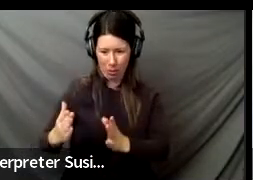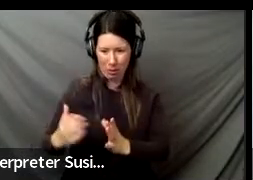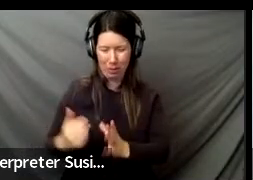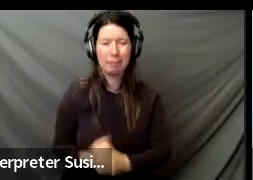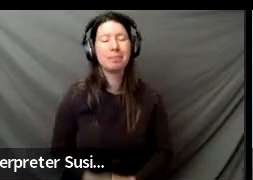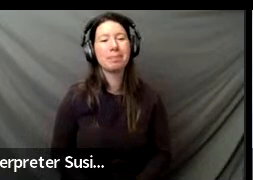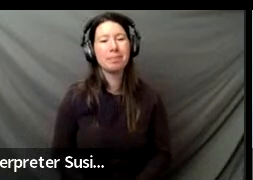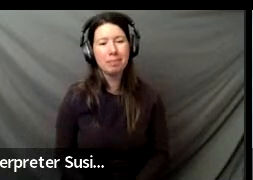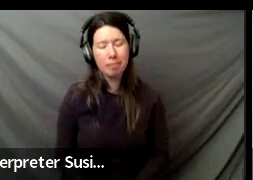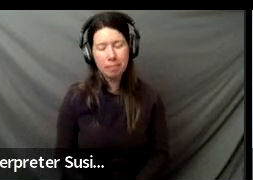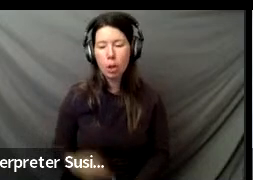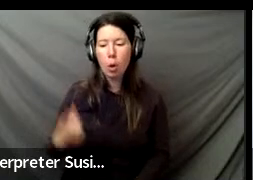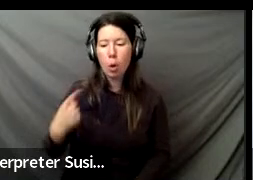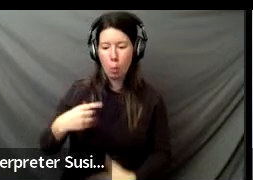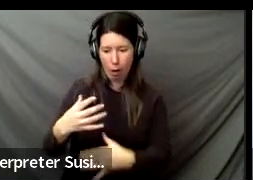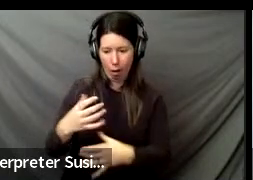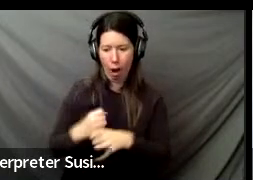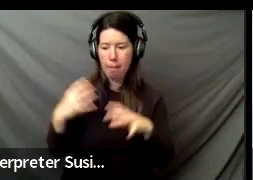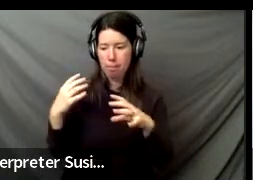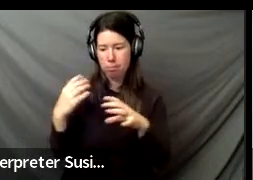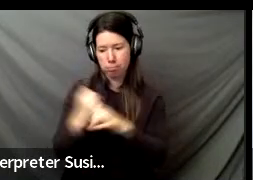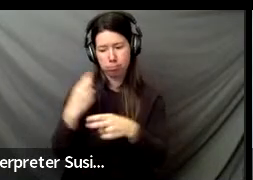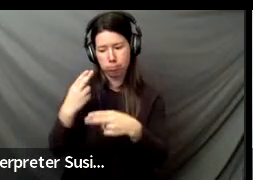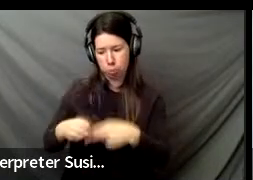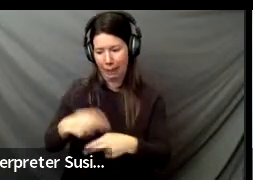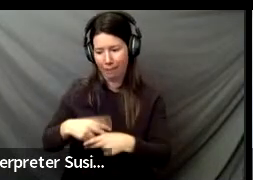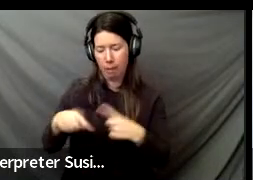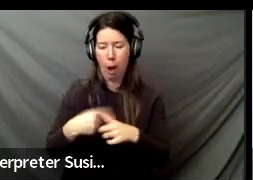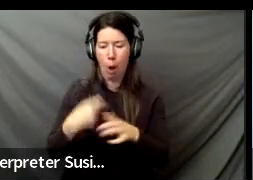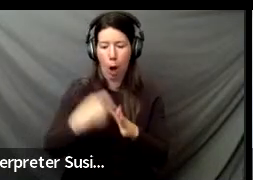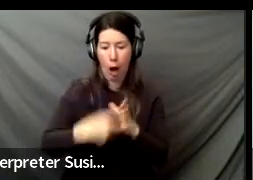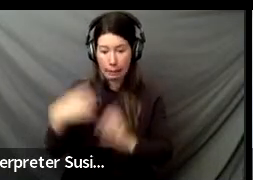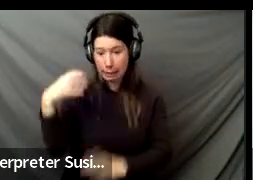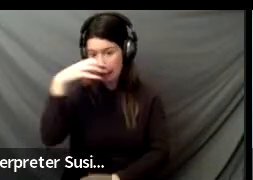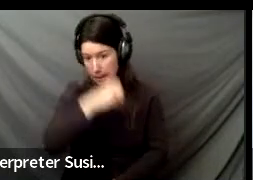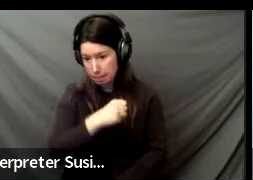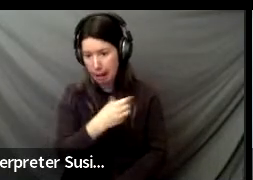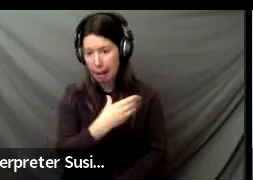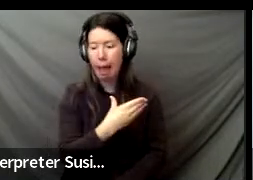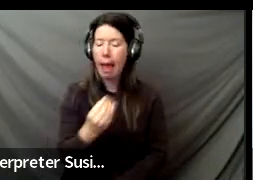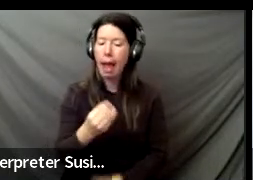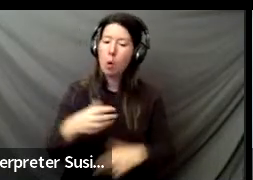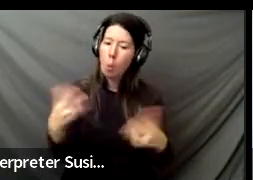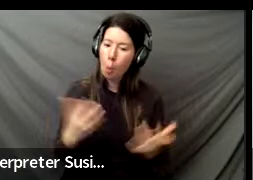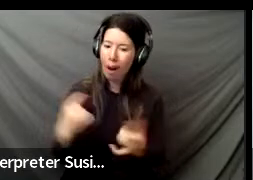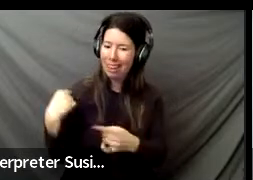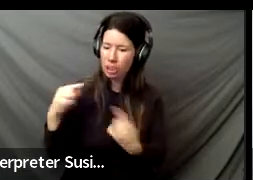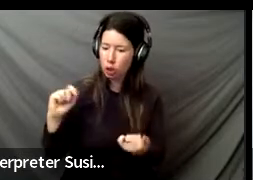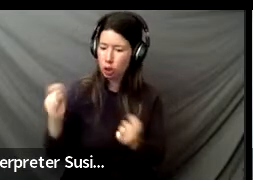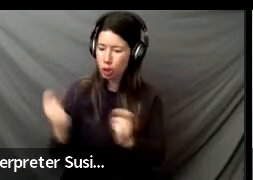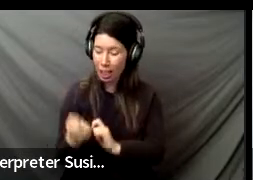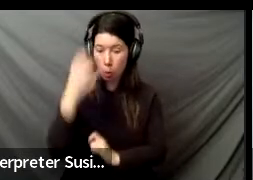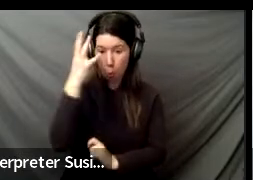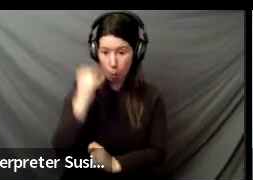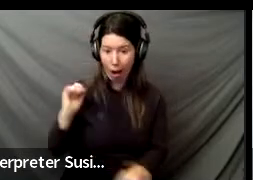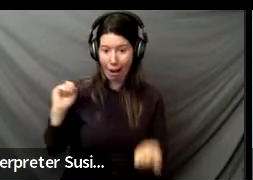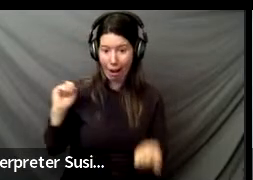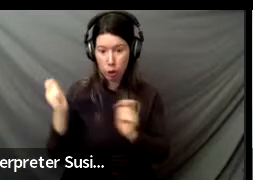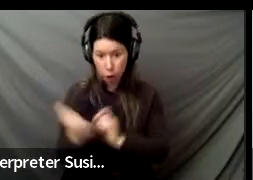We received a briefing on the cost estimate and what changed and why, possible